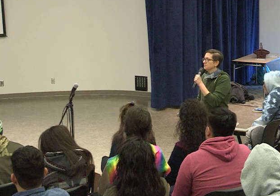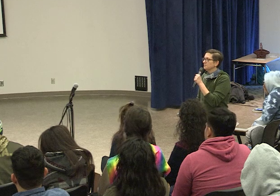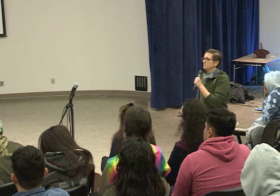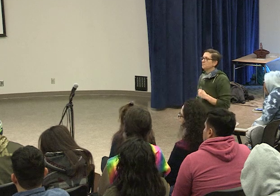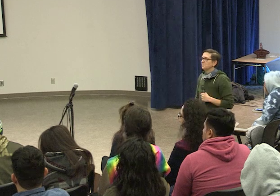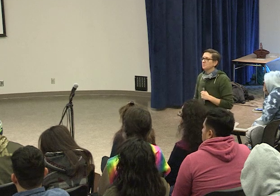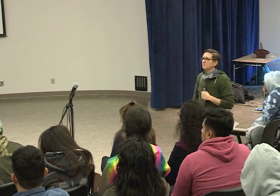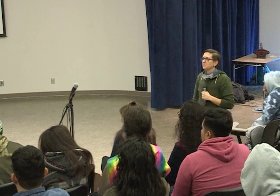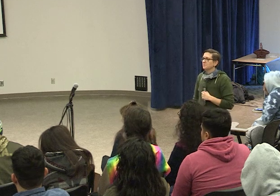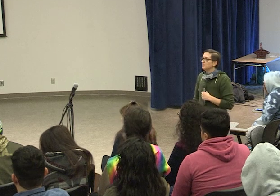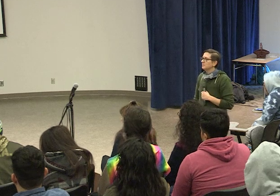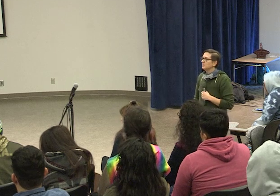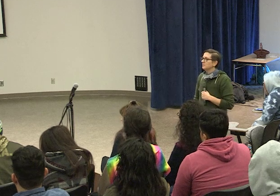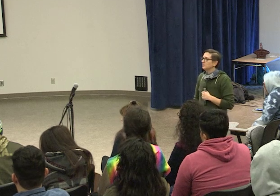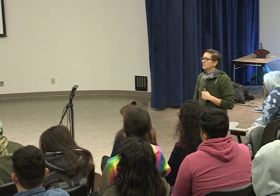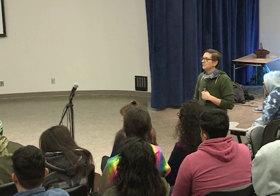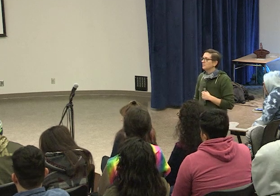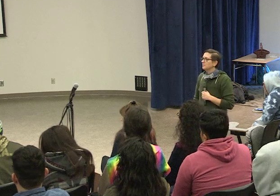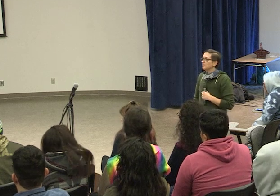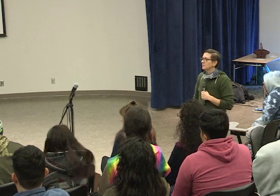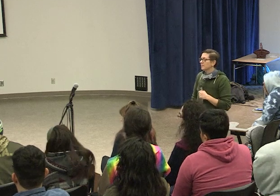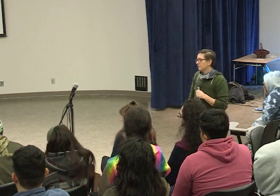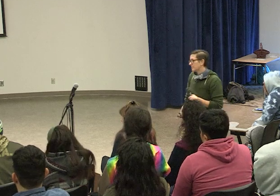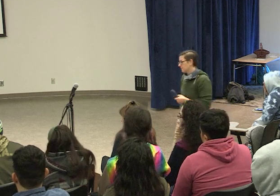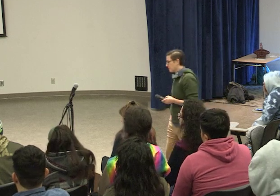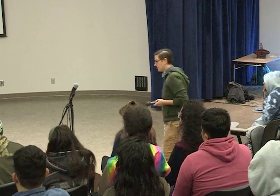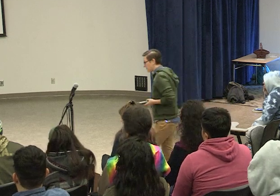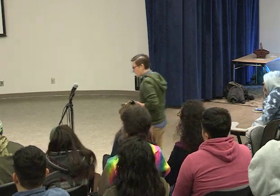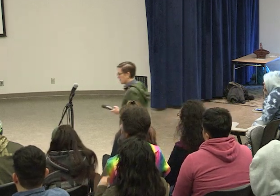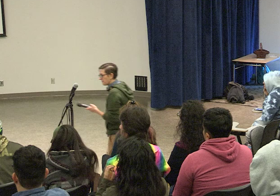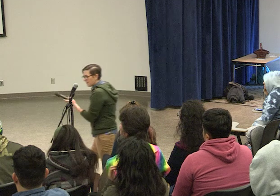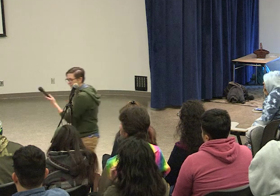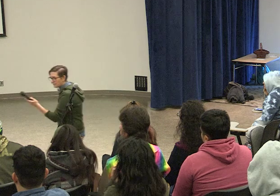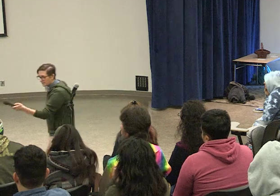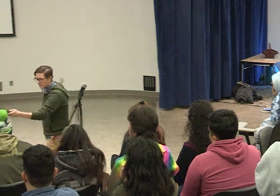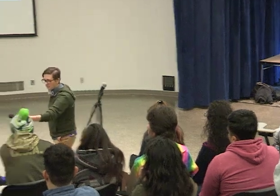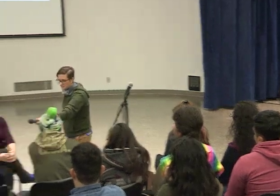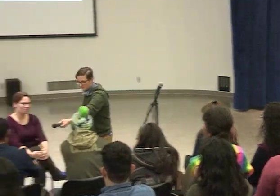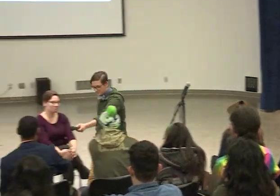offer?